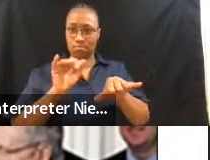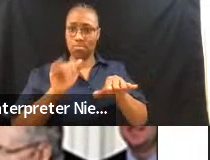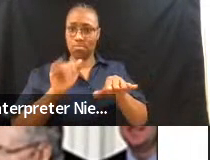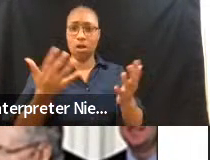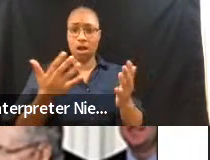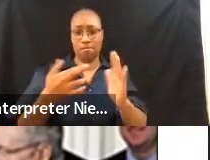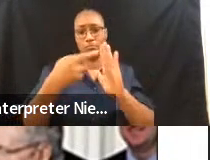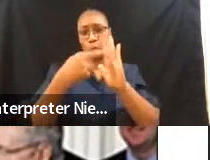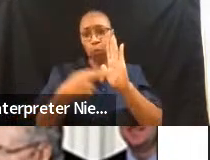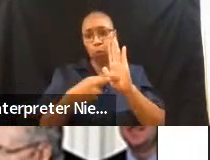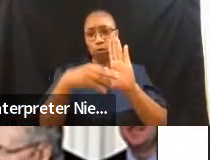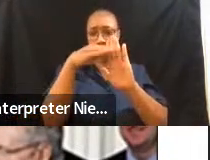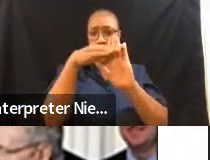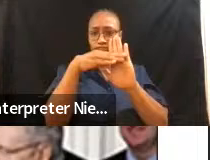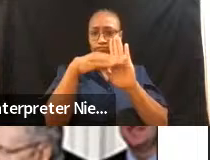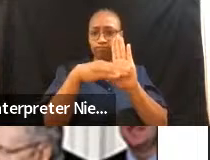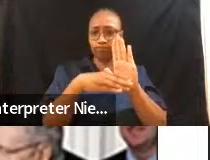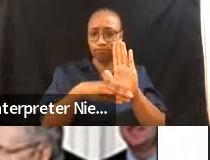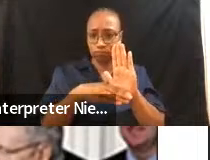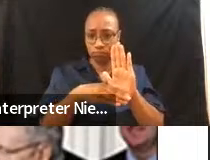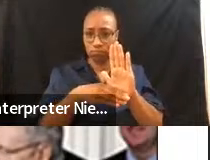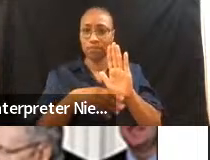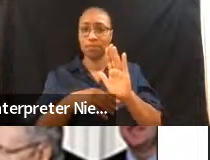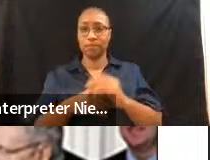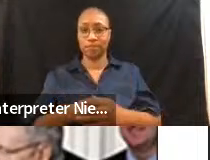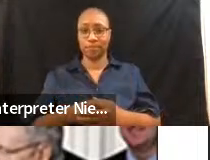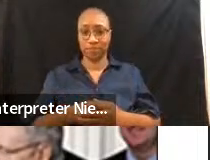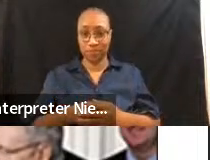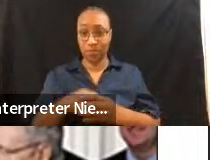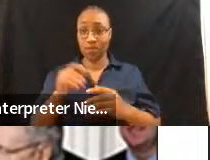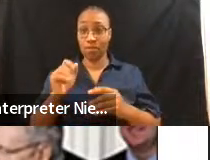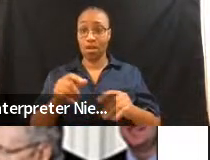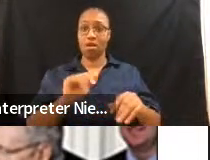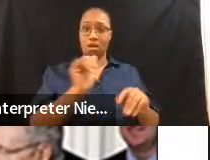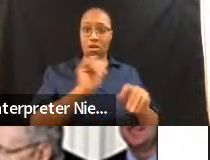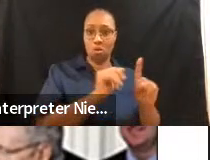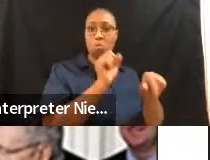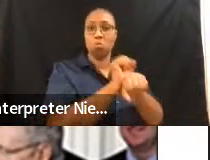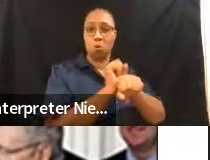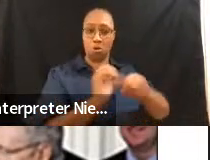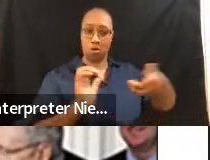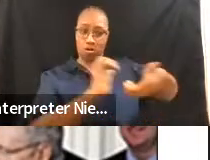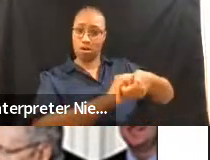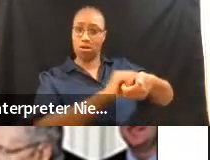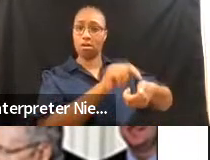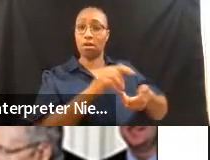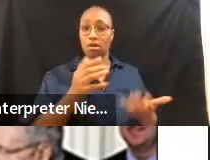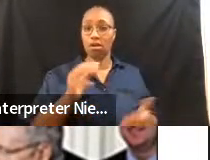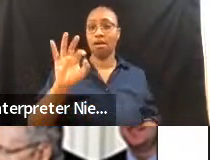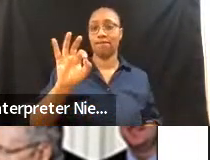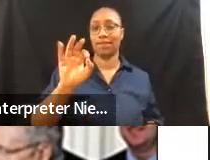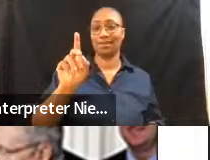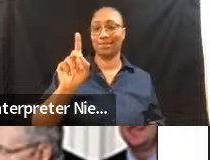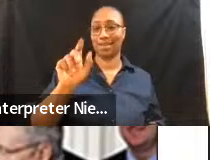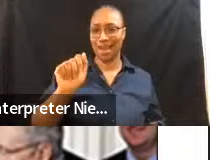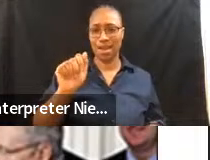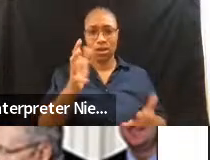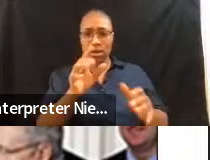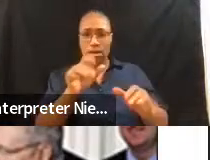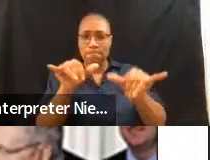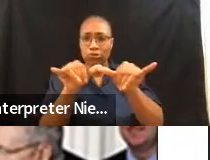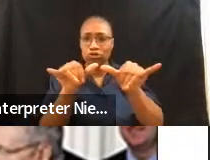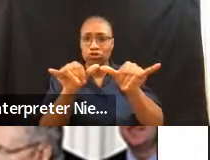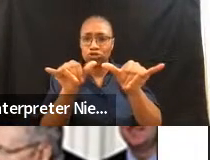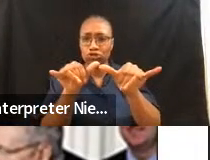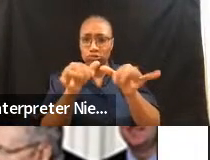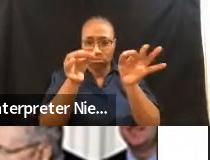Food and Drug Administration. Now, the goal in issuing these standards that set forth the minimum technical criteria is